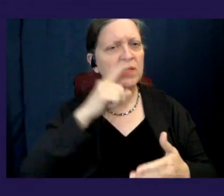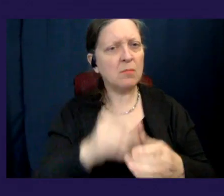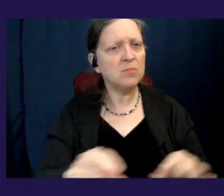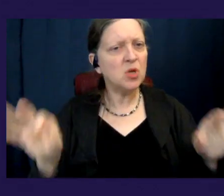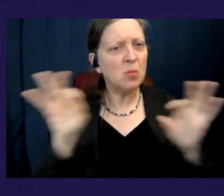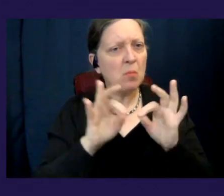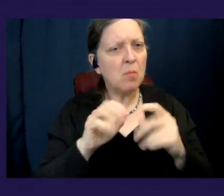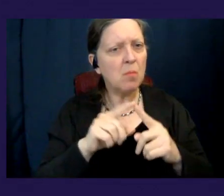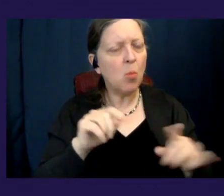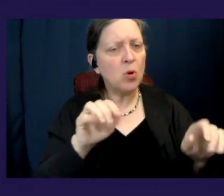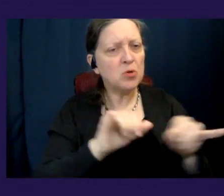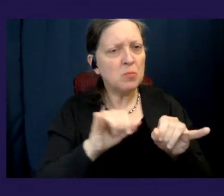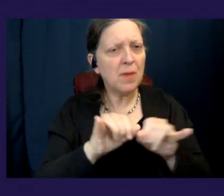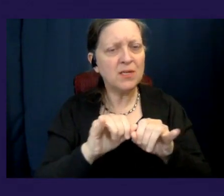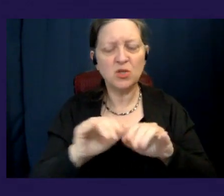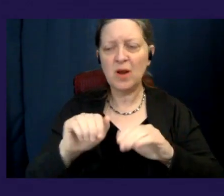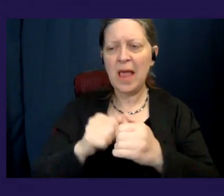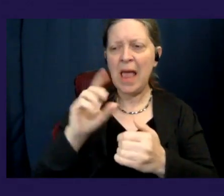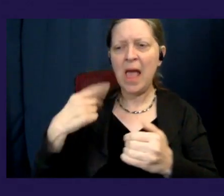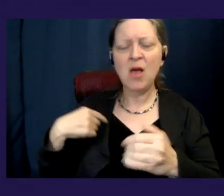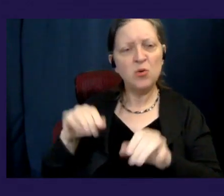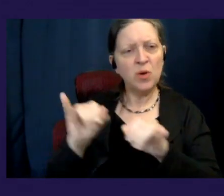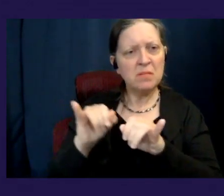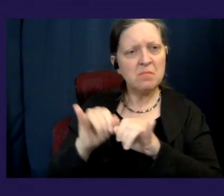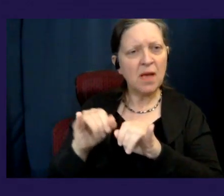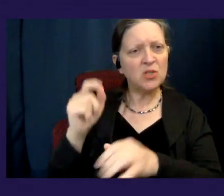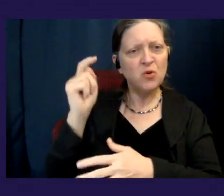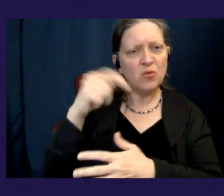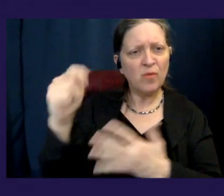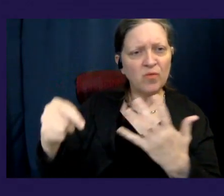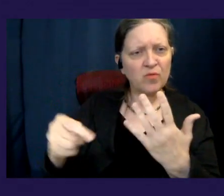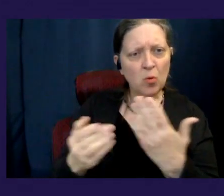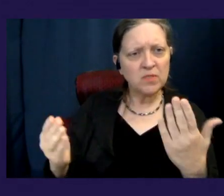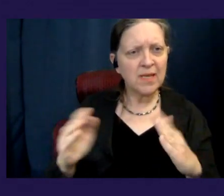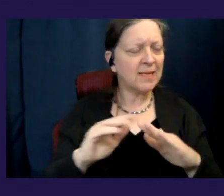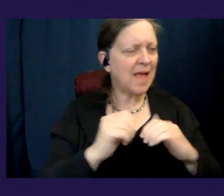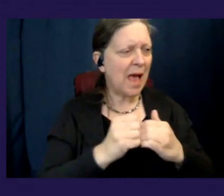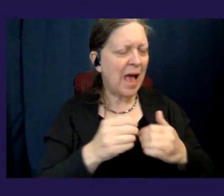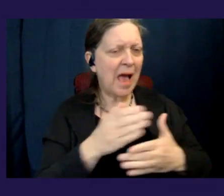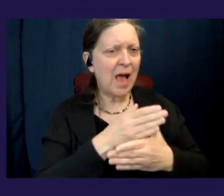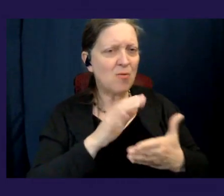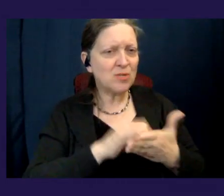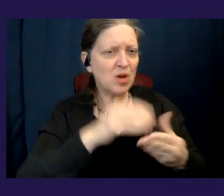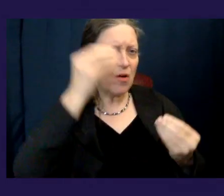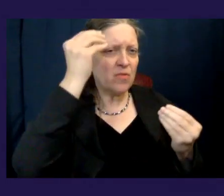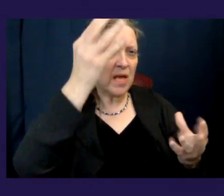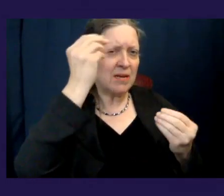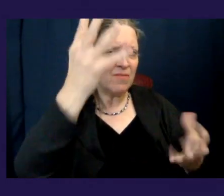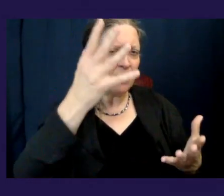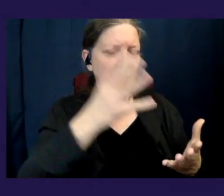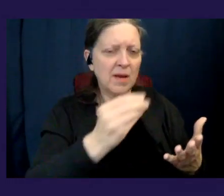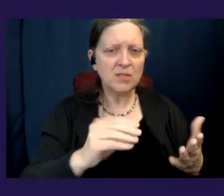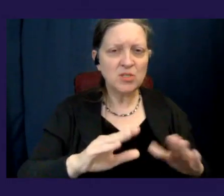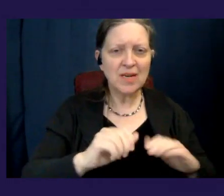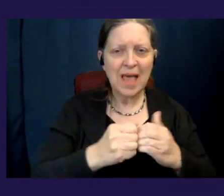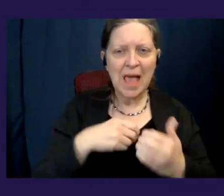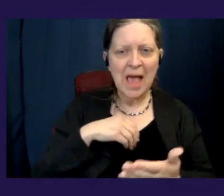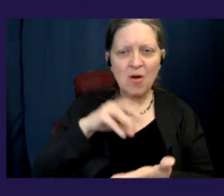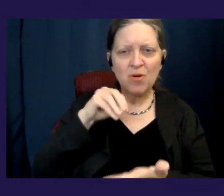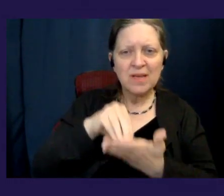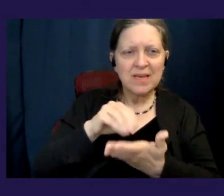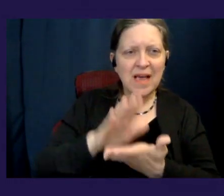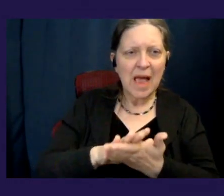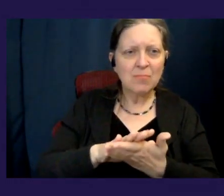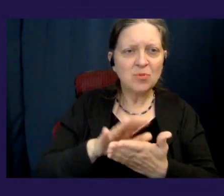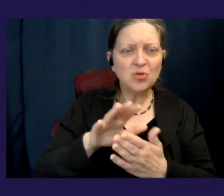them, how do we share that information, and then how do we capture the types of interventions and outcomes